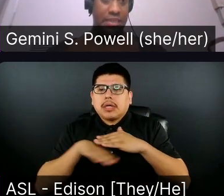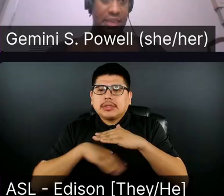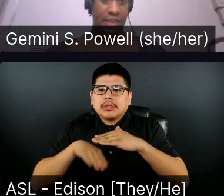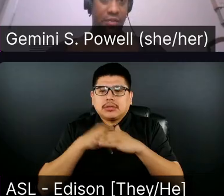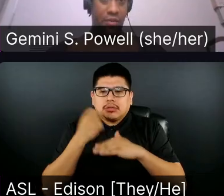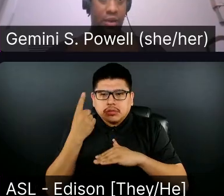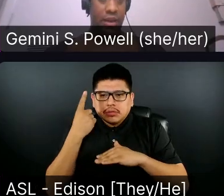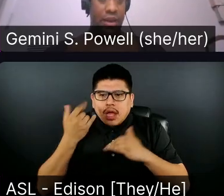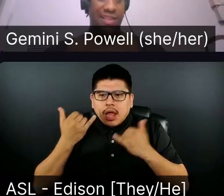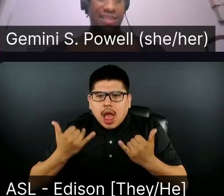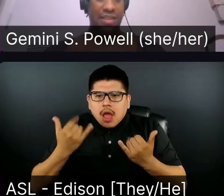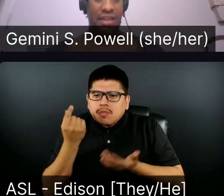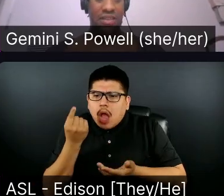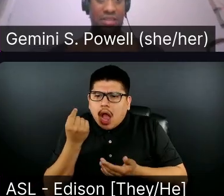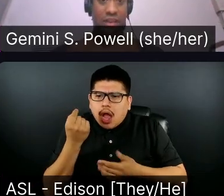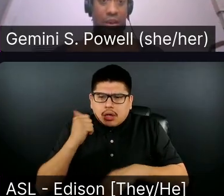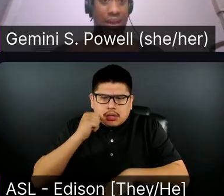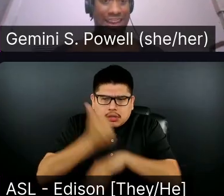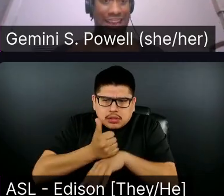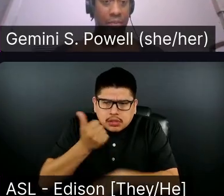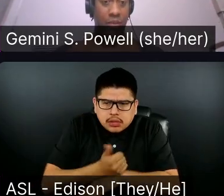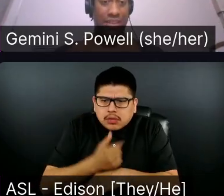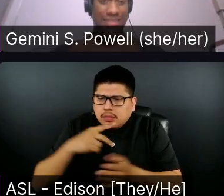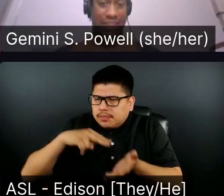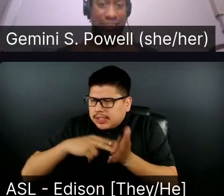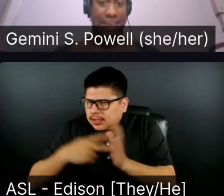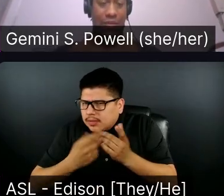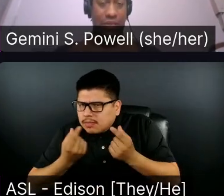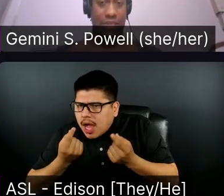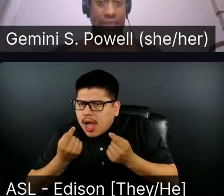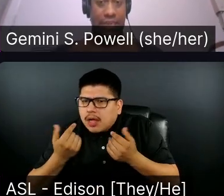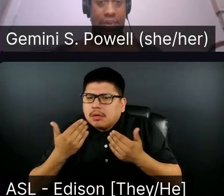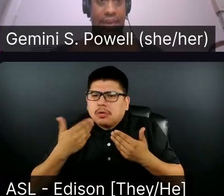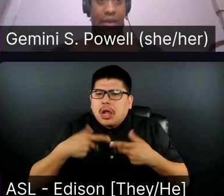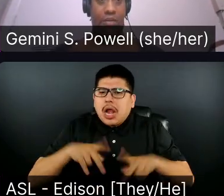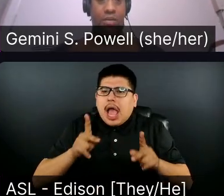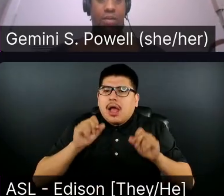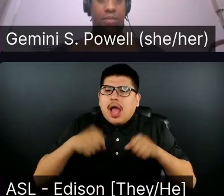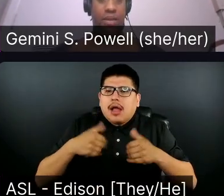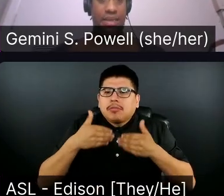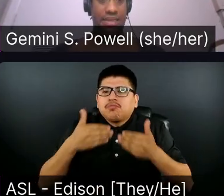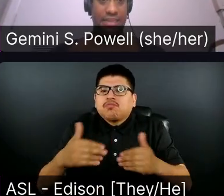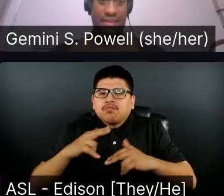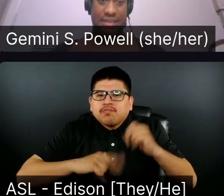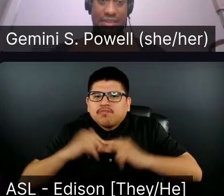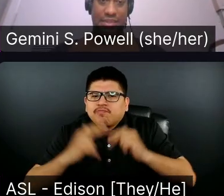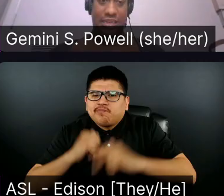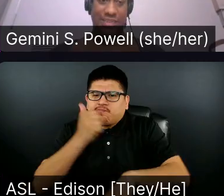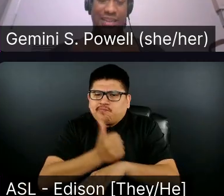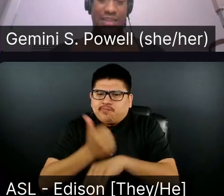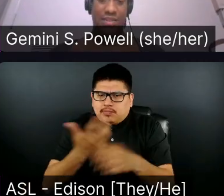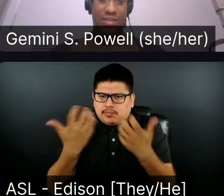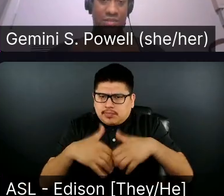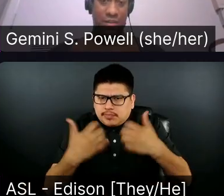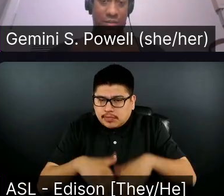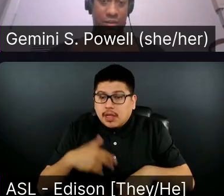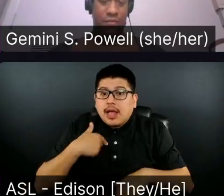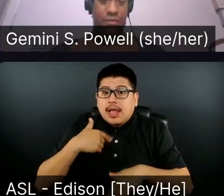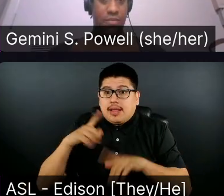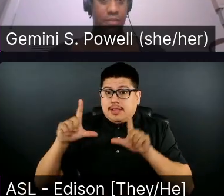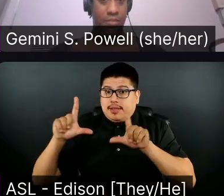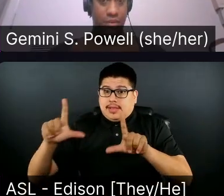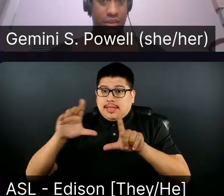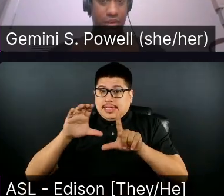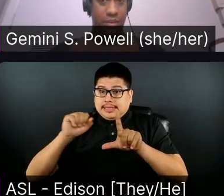what the body stands for, and this allows us to go ahead and build these things out. Now, building a CSS sheet is a little